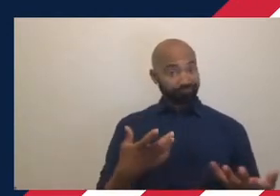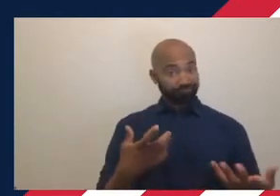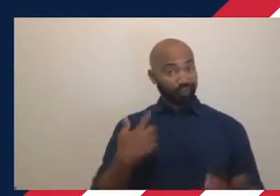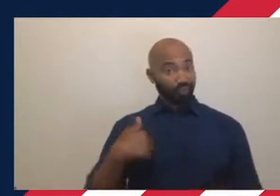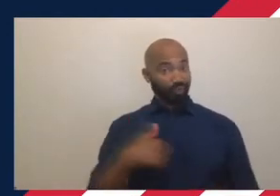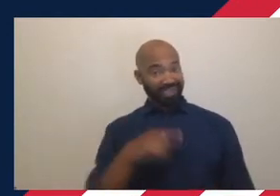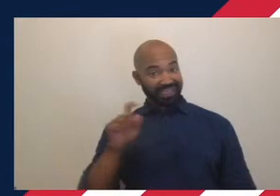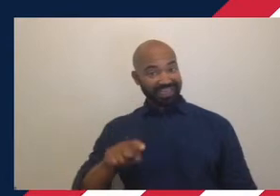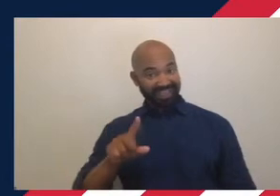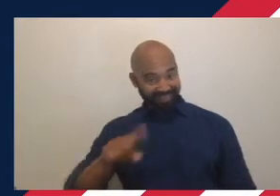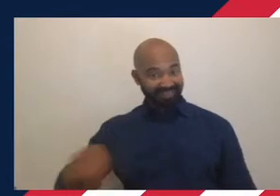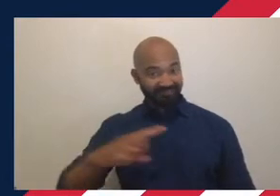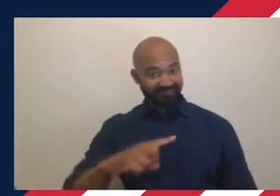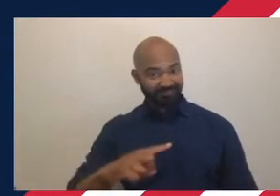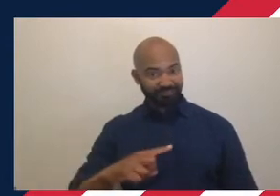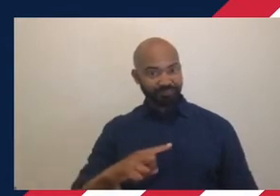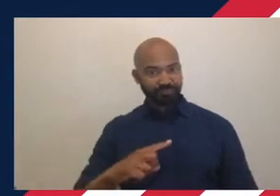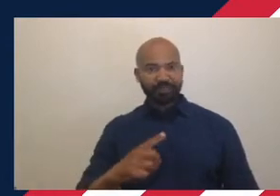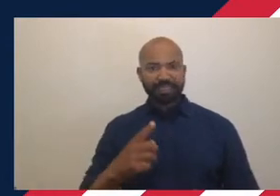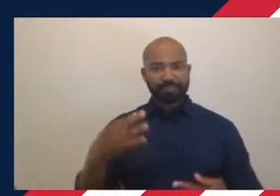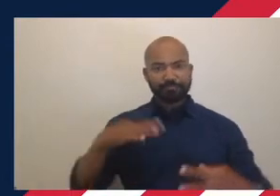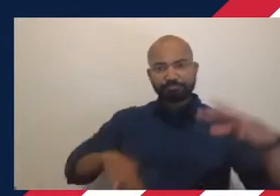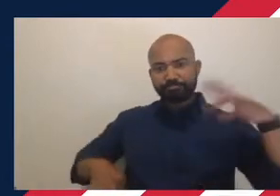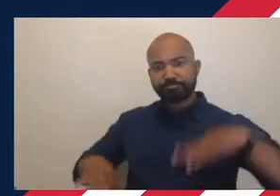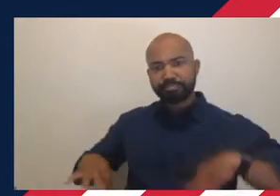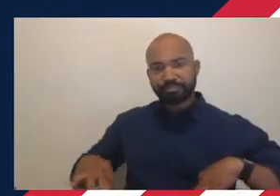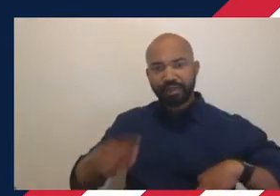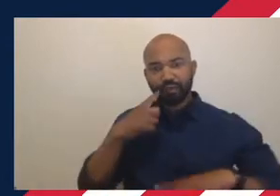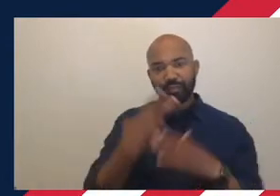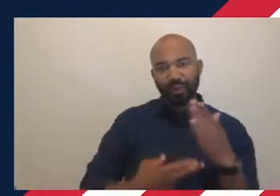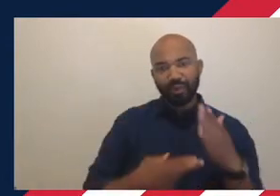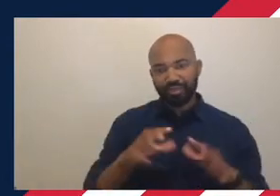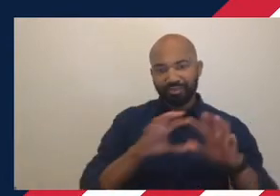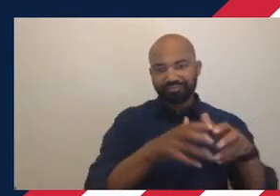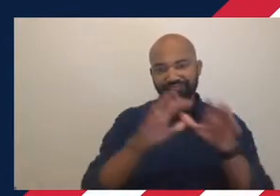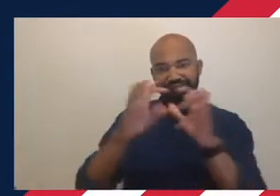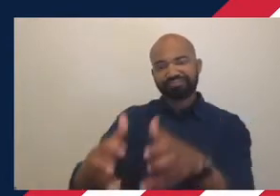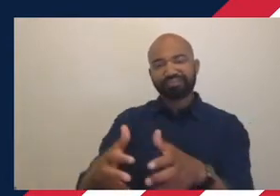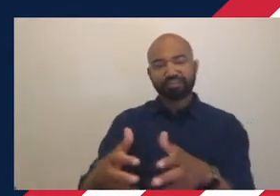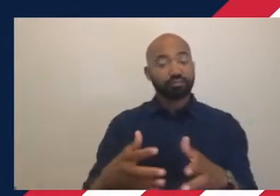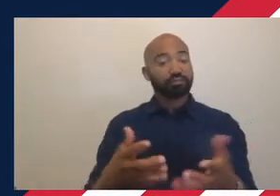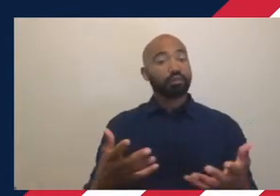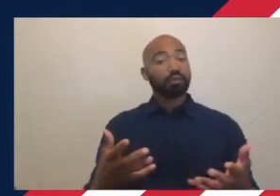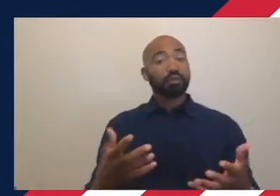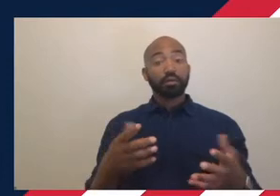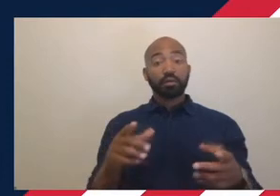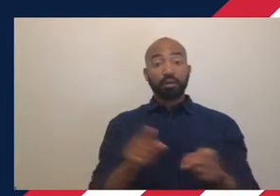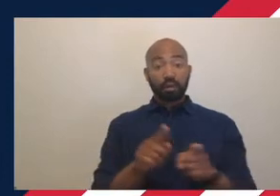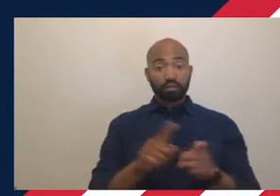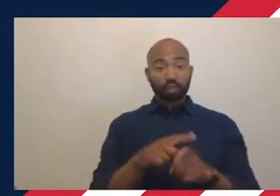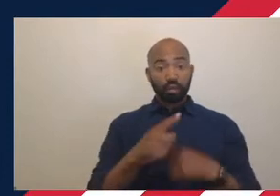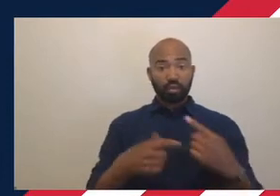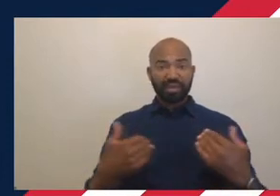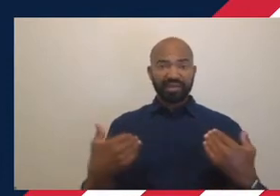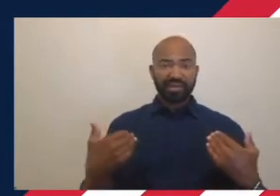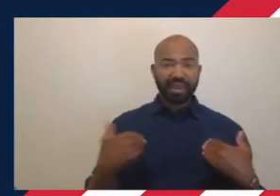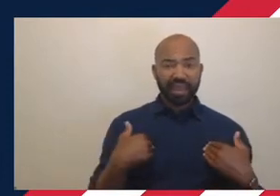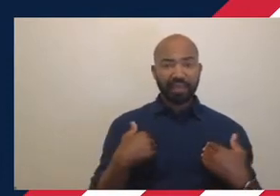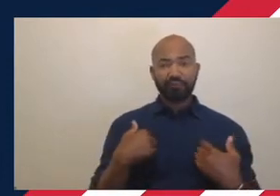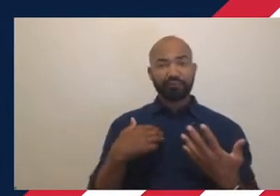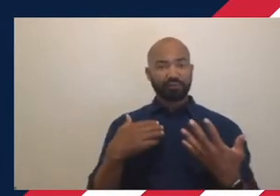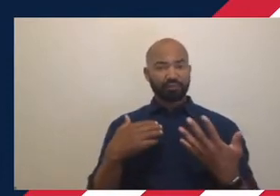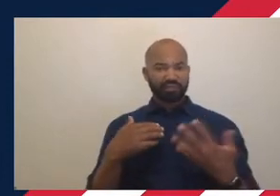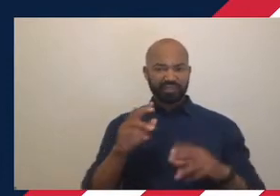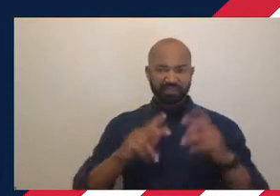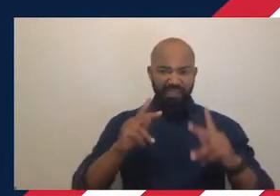relationship. We're happy to be of service to the community. And unfortunately, we know that when we're looking at those comorbidity rates and we're seeing who's ending up